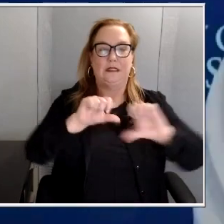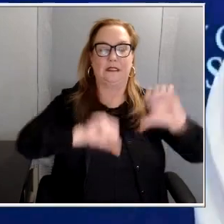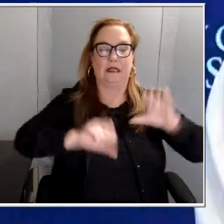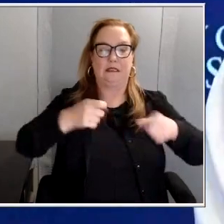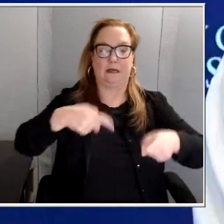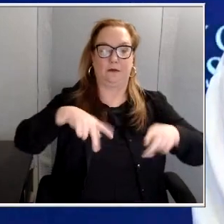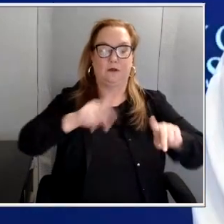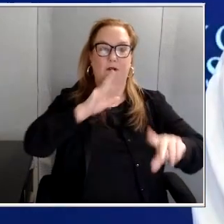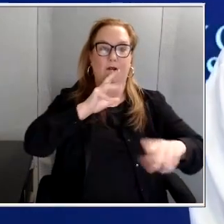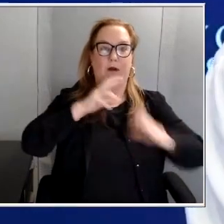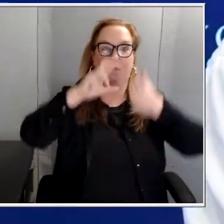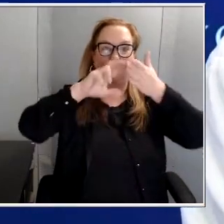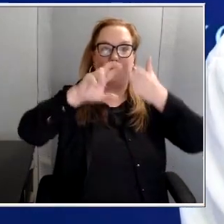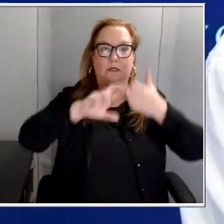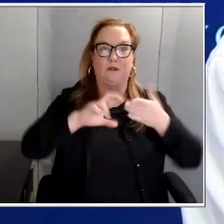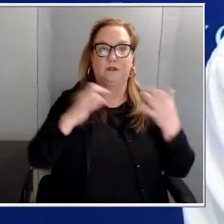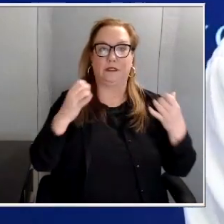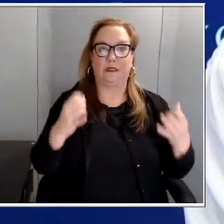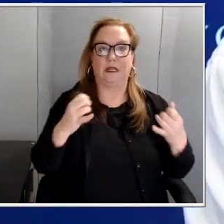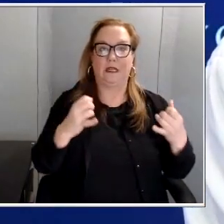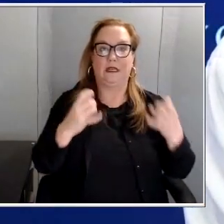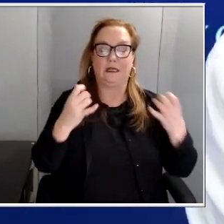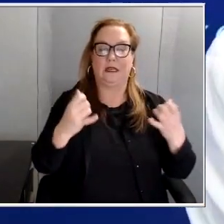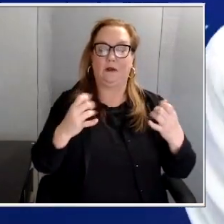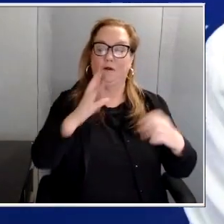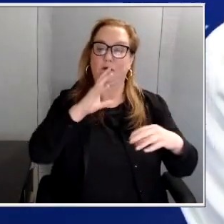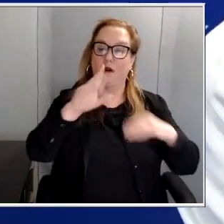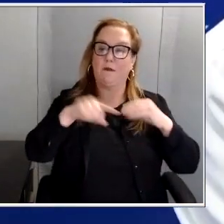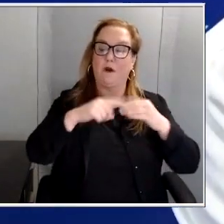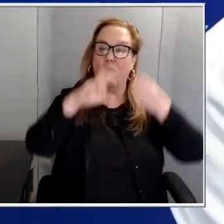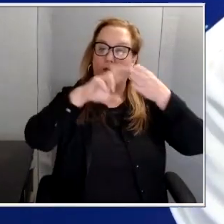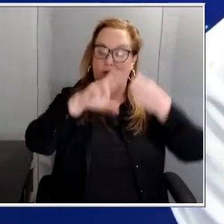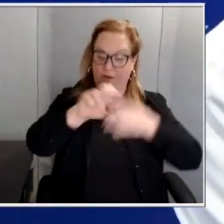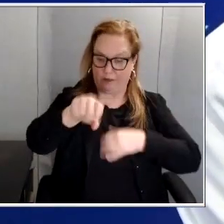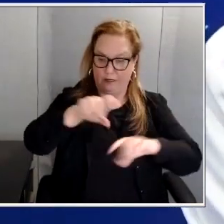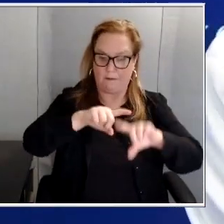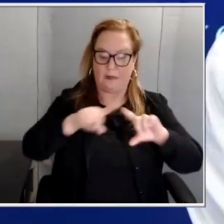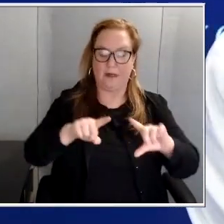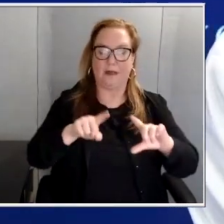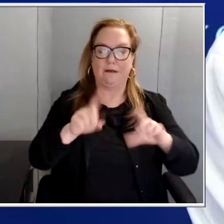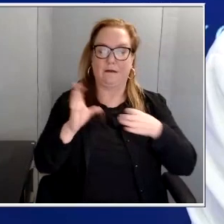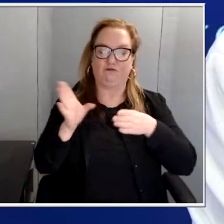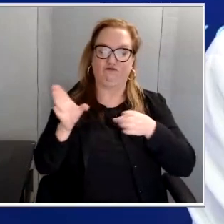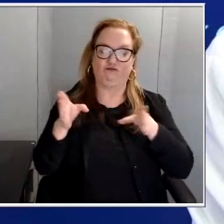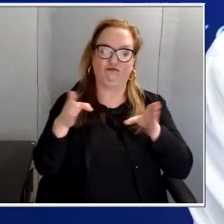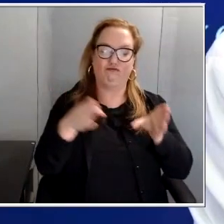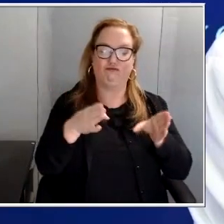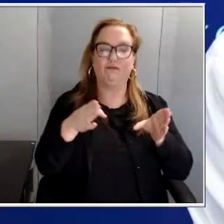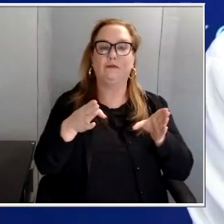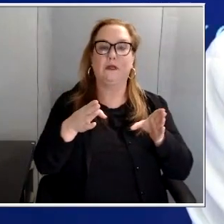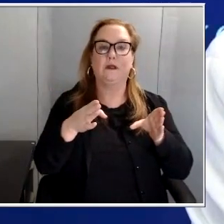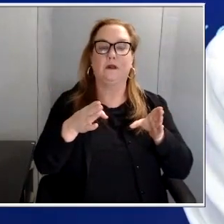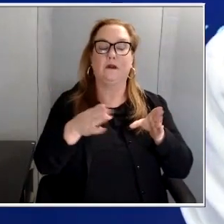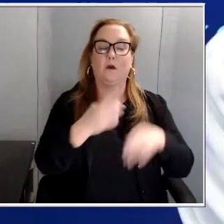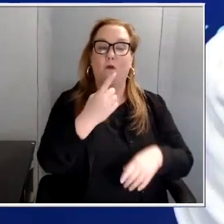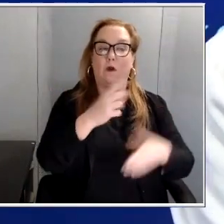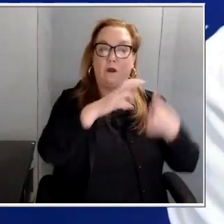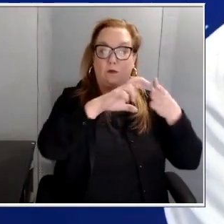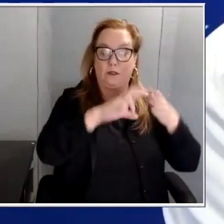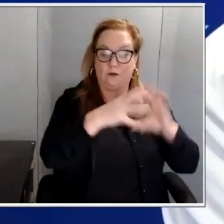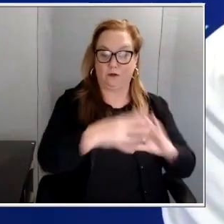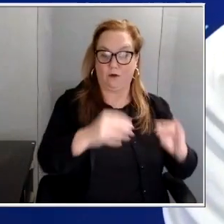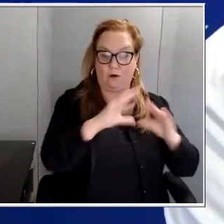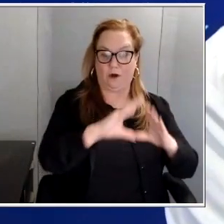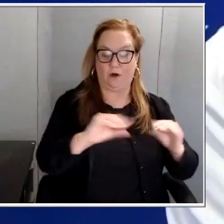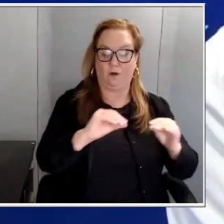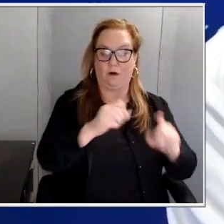about research, but today we're going to talk about research, but we're going to put a little bit of a different slant to it. Instead of one research story, we're going to